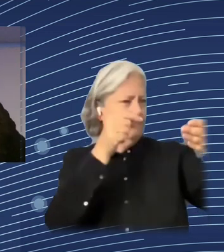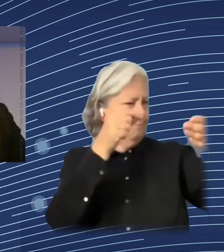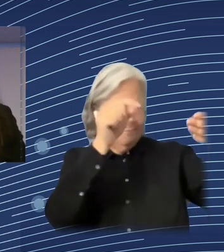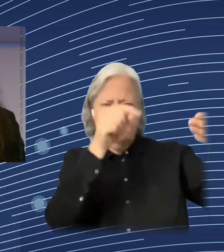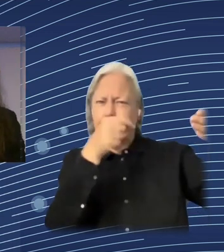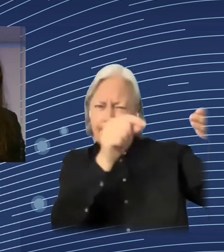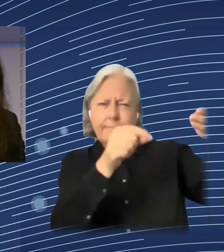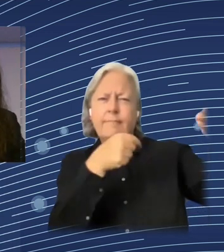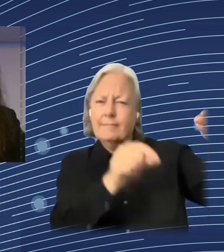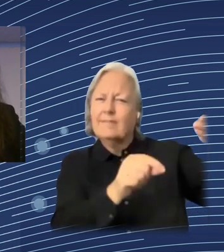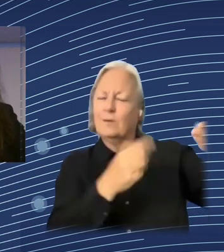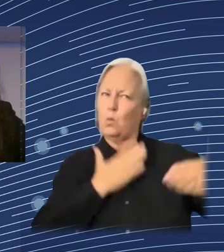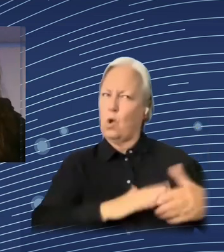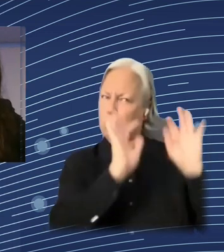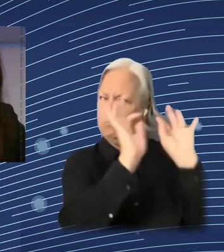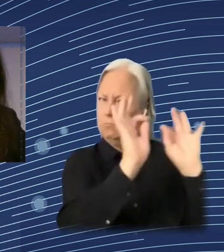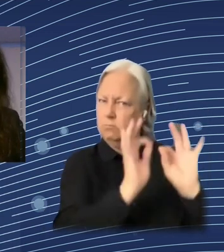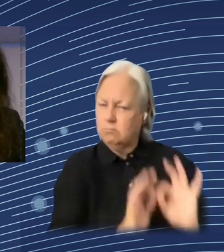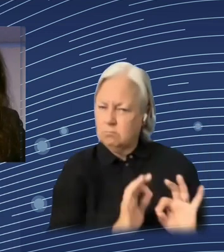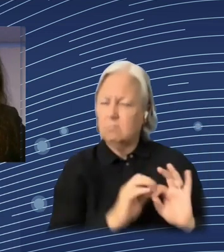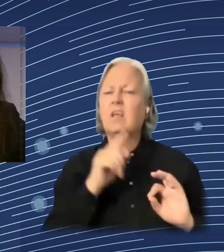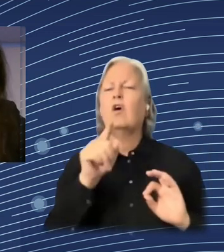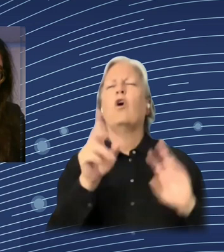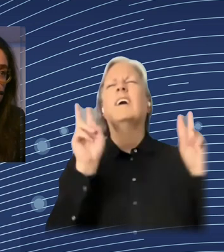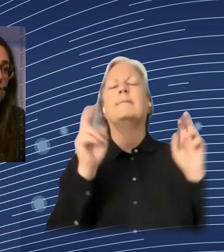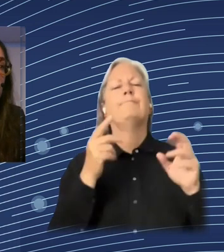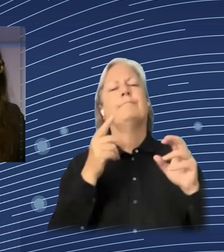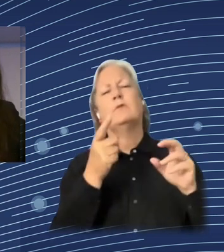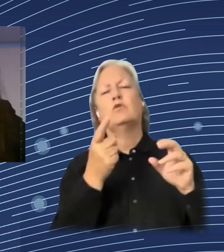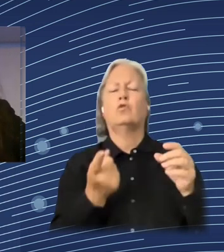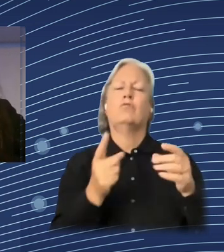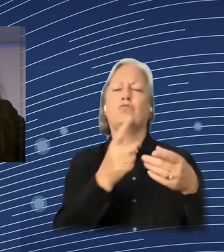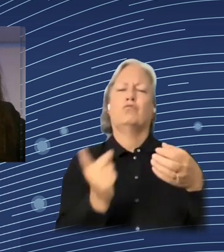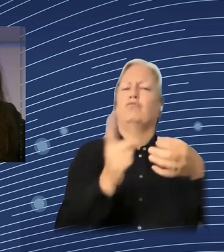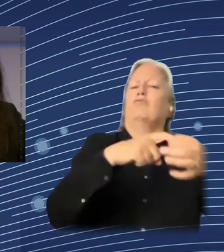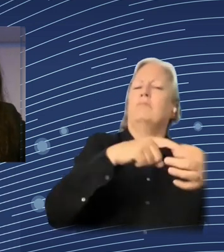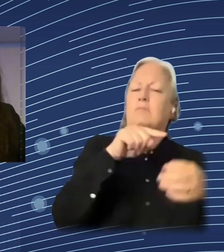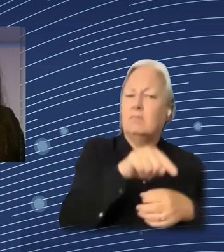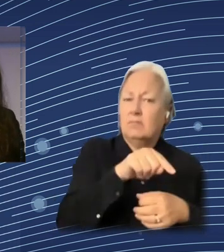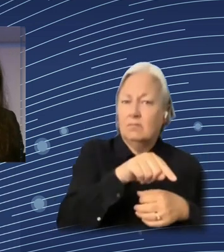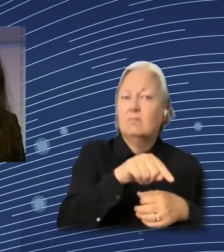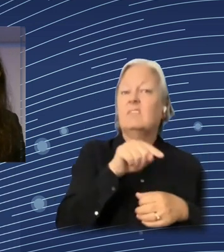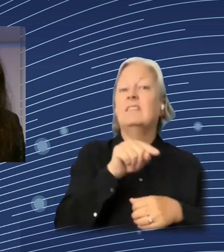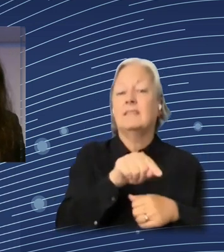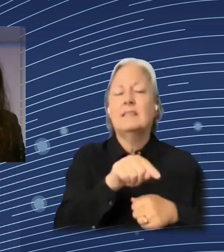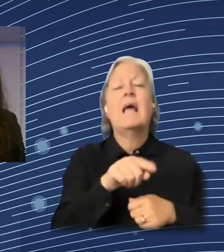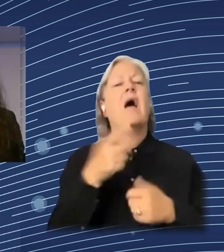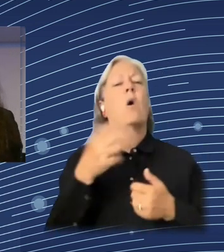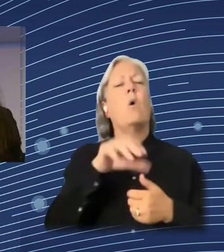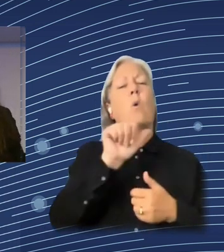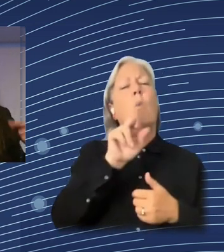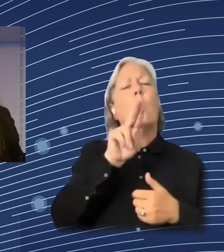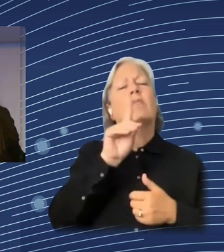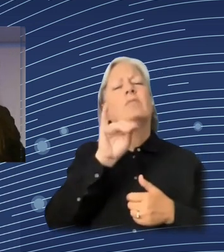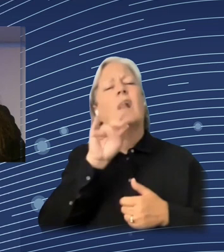this register can also have, like, if it has been audited or not, the result of the audit and like the different checkpoints included.